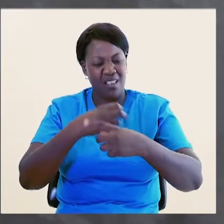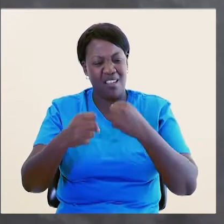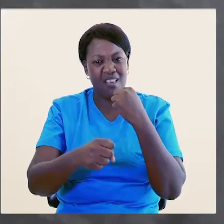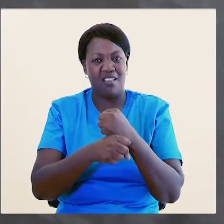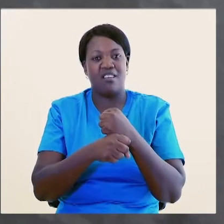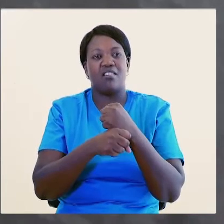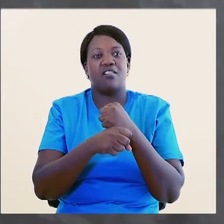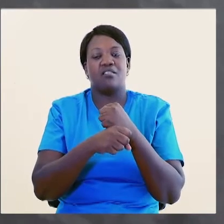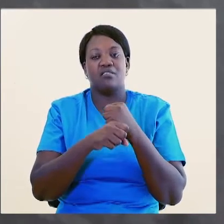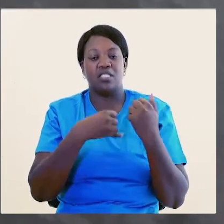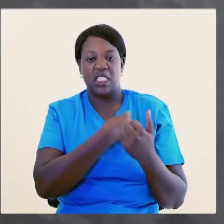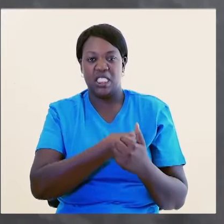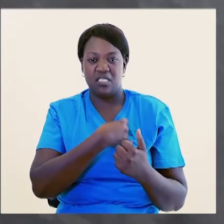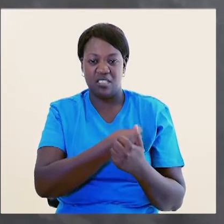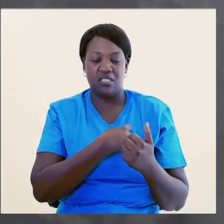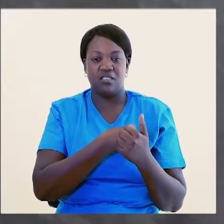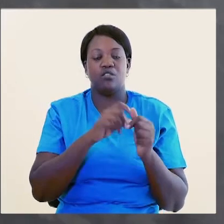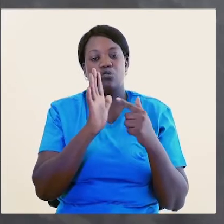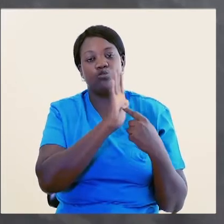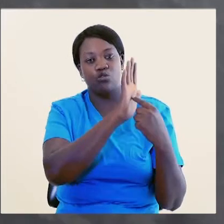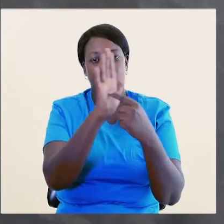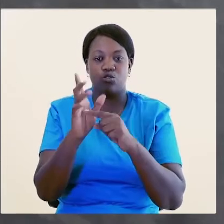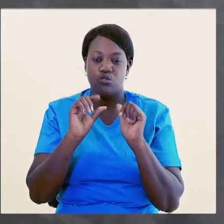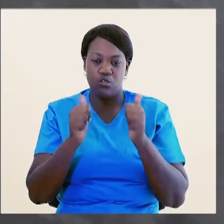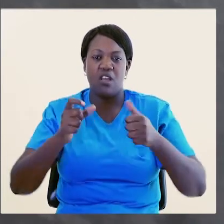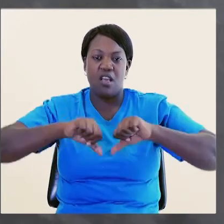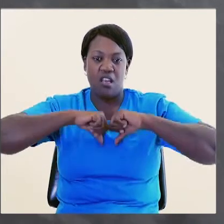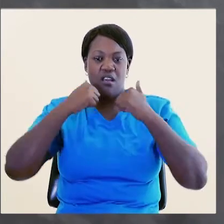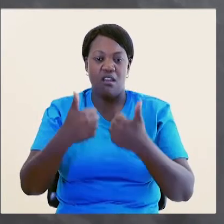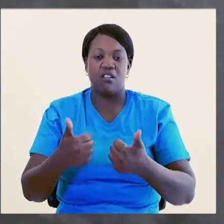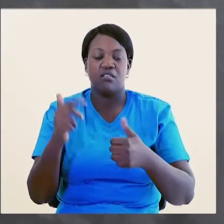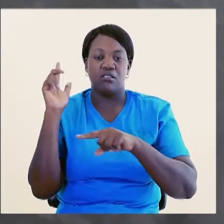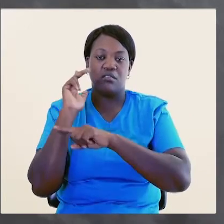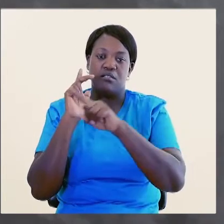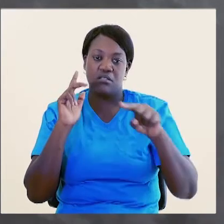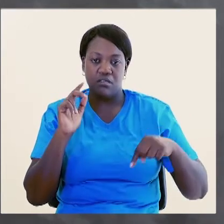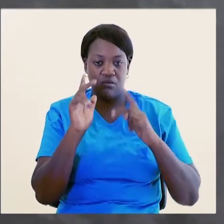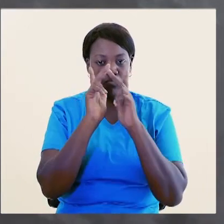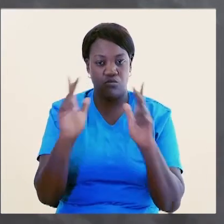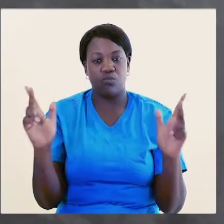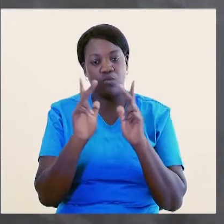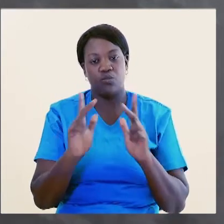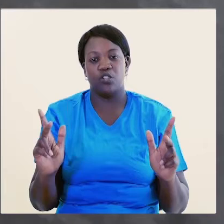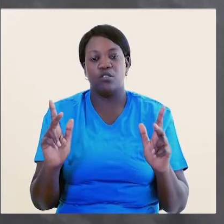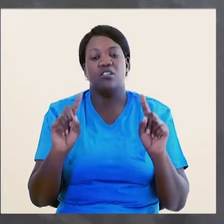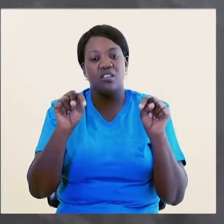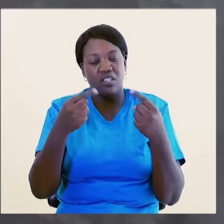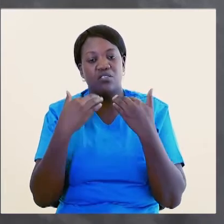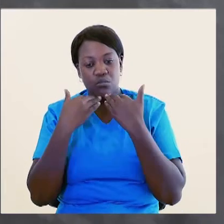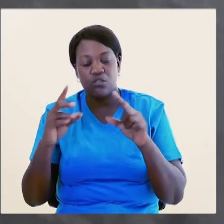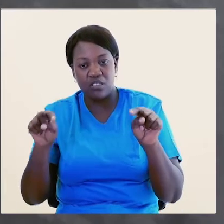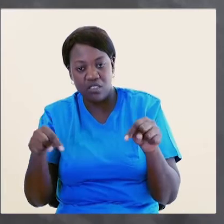likely to live. This is a good measure of the general health of the population. When the basic needs of the population are being